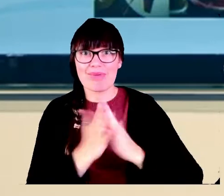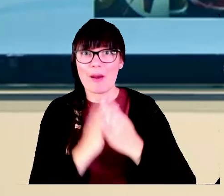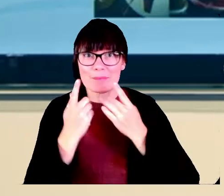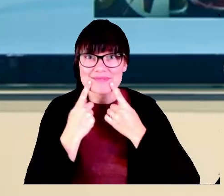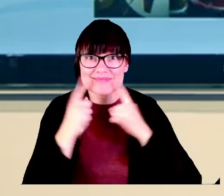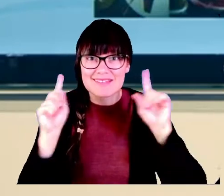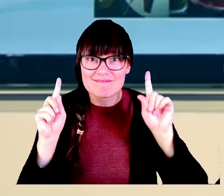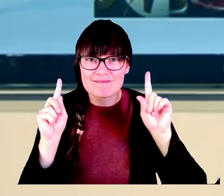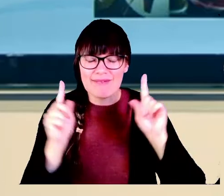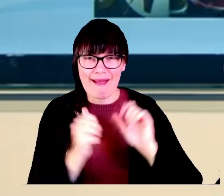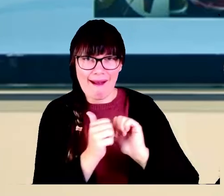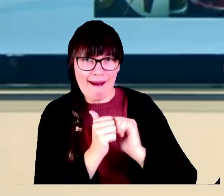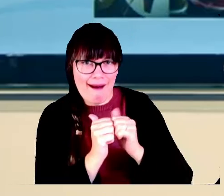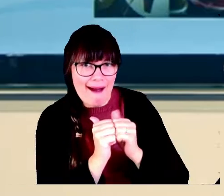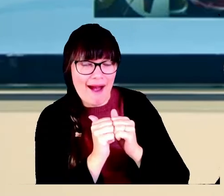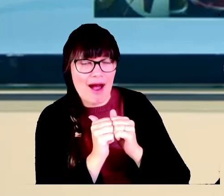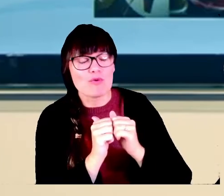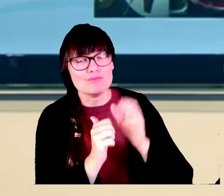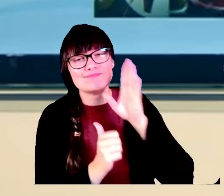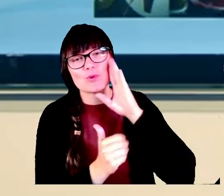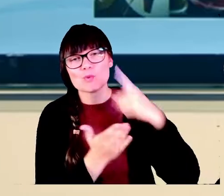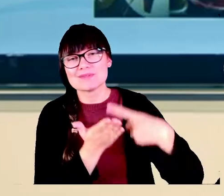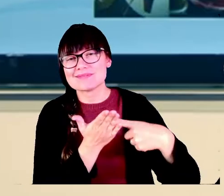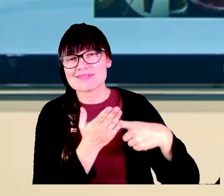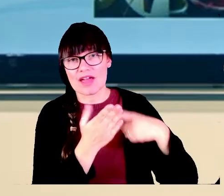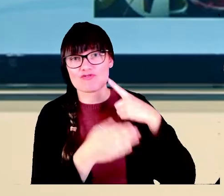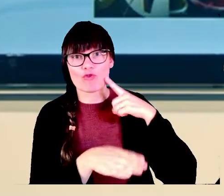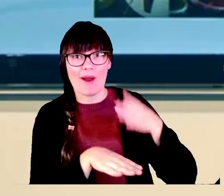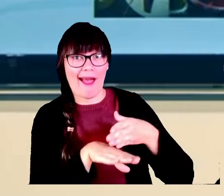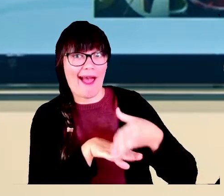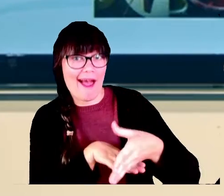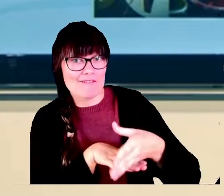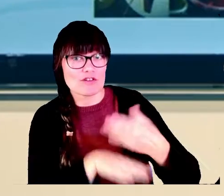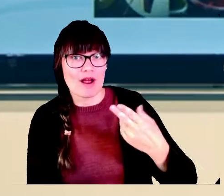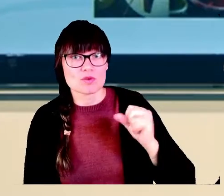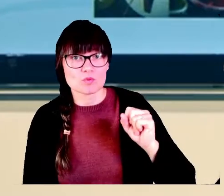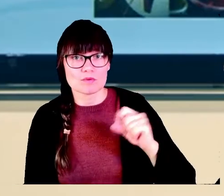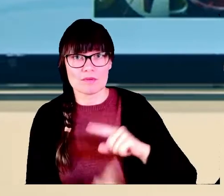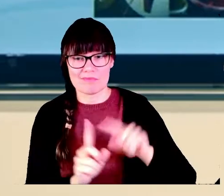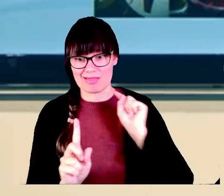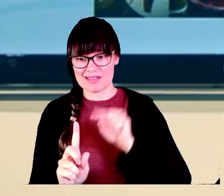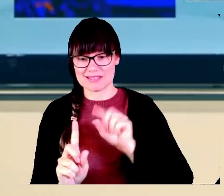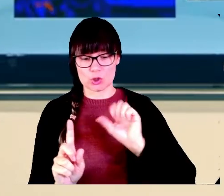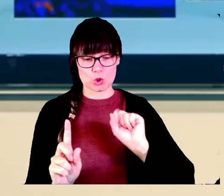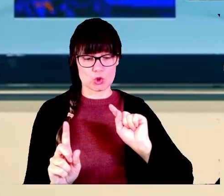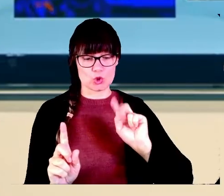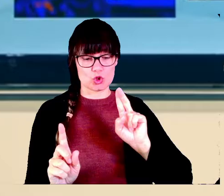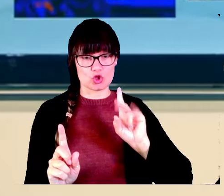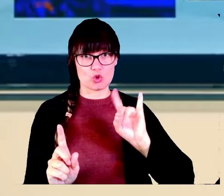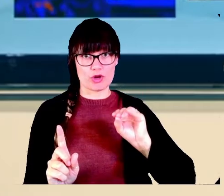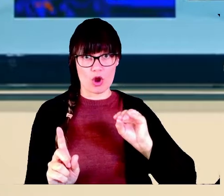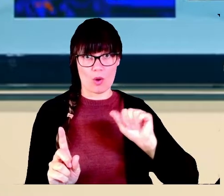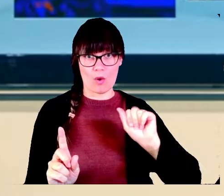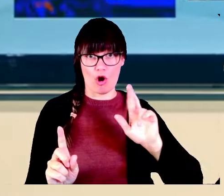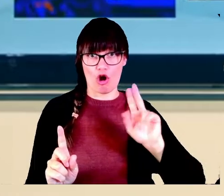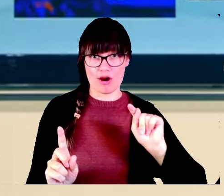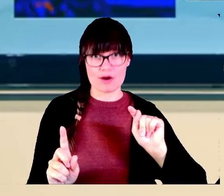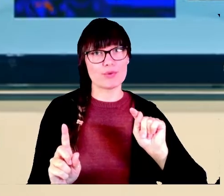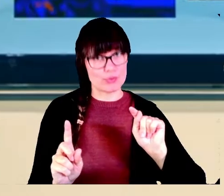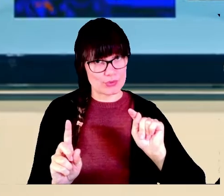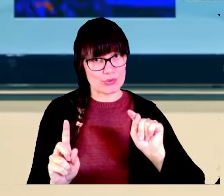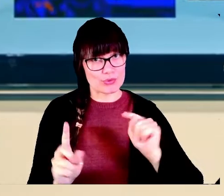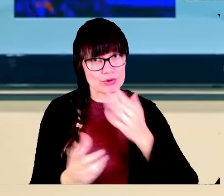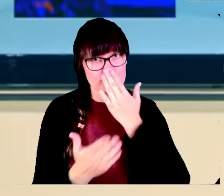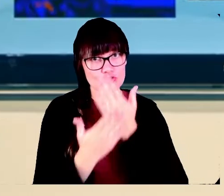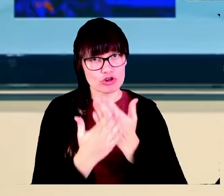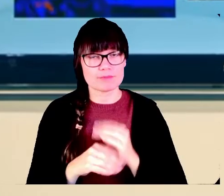go about making this into a career and where do you go after high school. But studio art is definitely something that you could pursue. First, it takes an